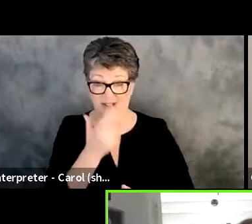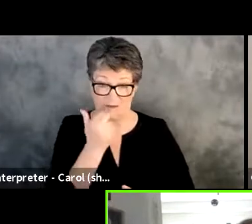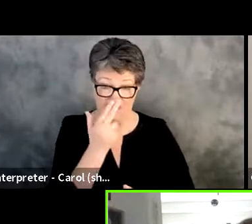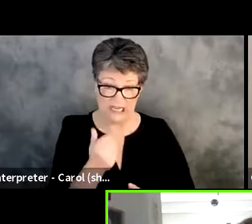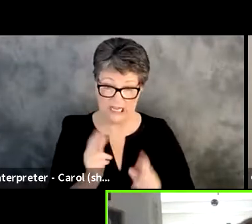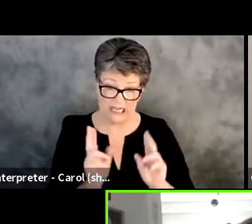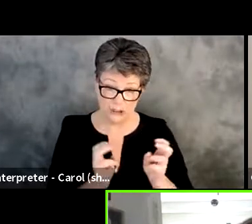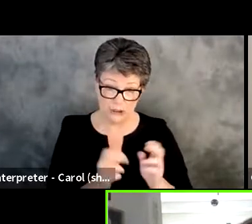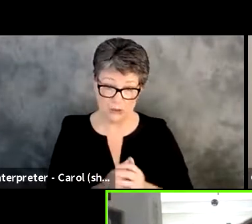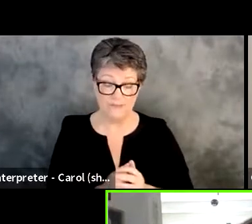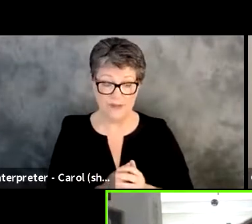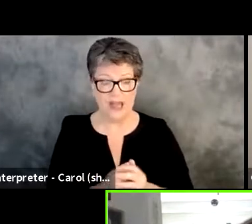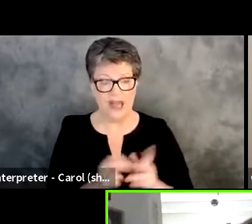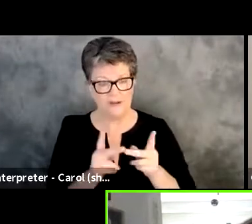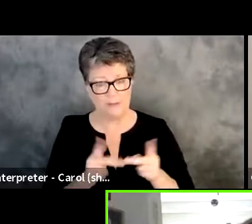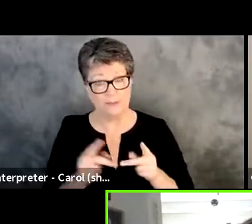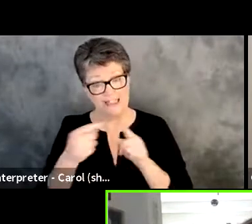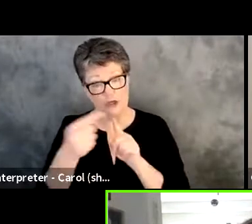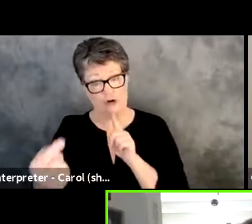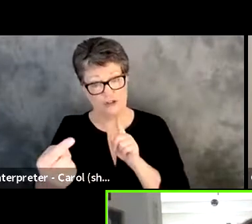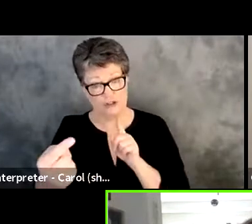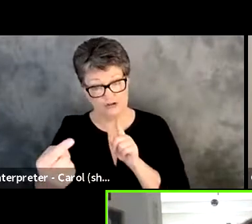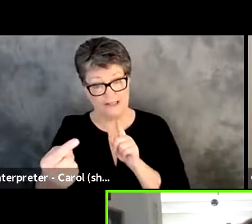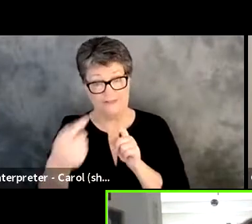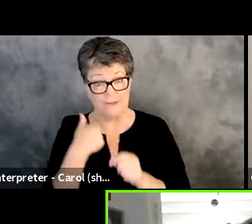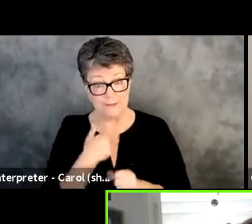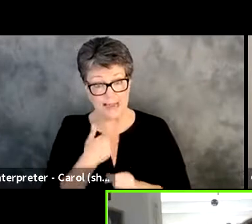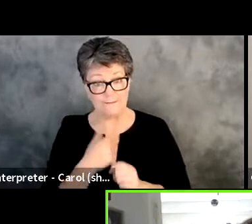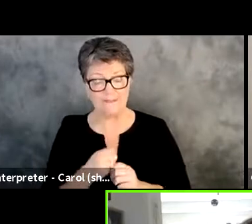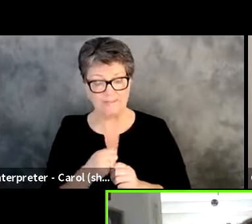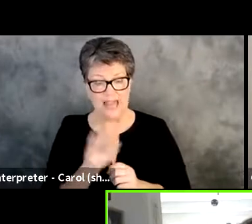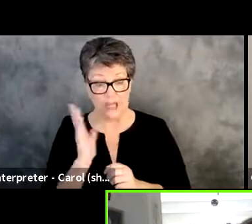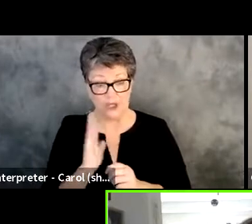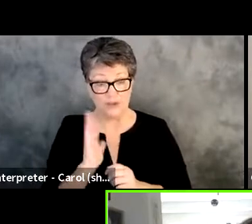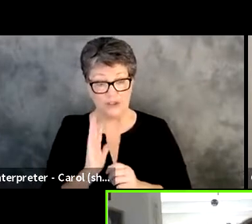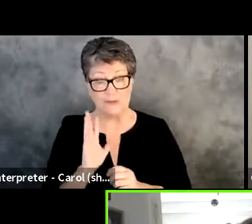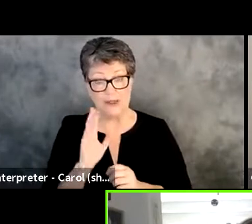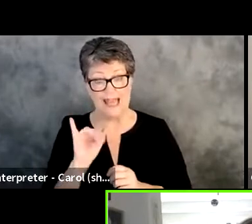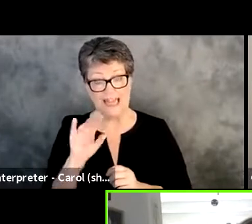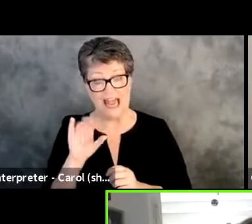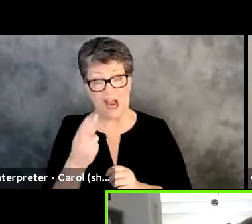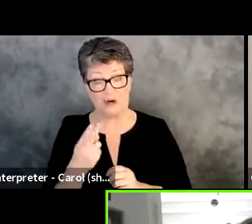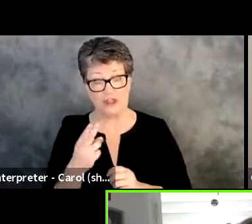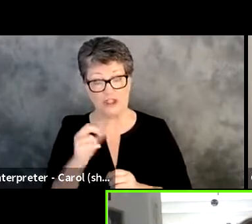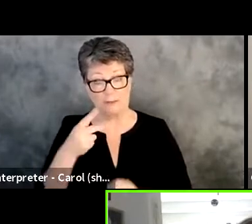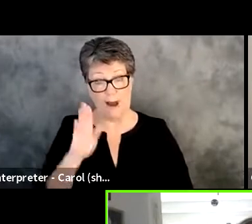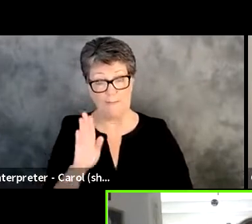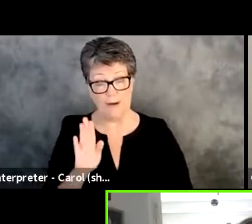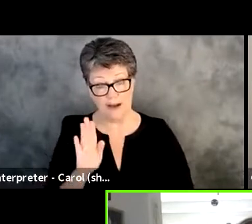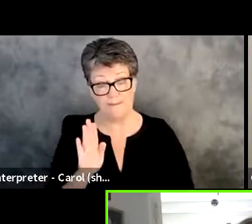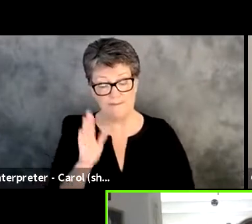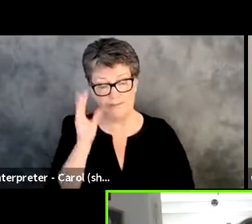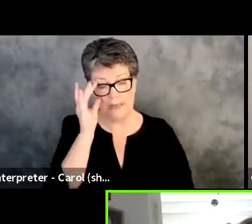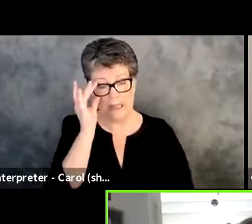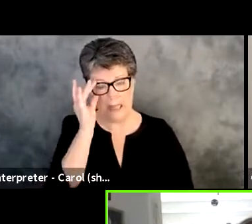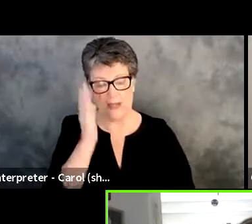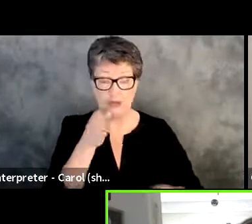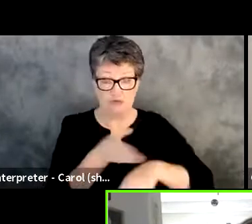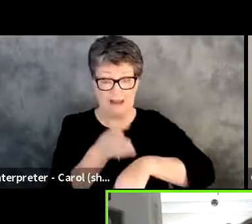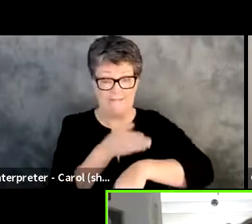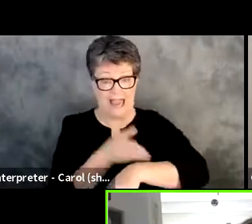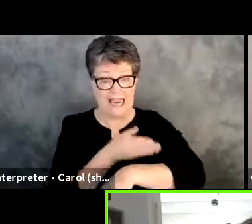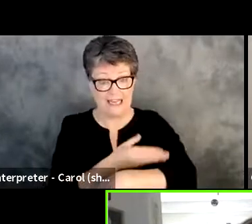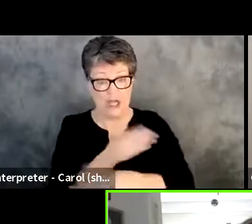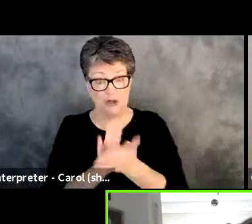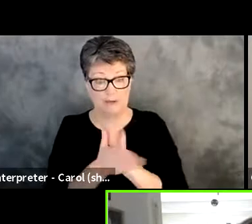issue, there's a place across the street that used to be an Irish pub, and it was renovated to be